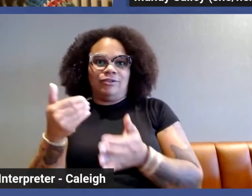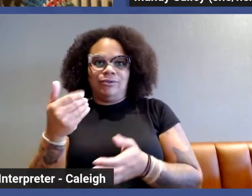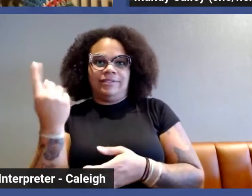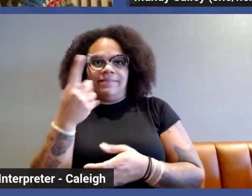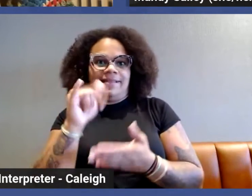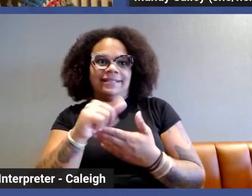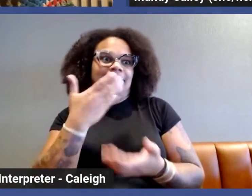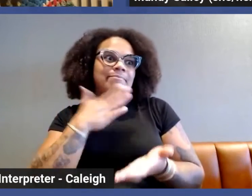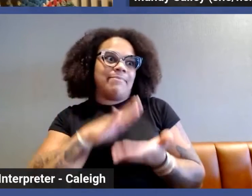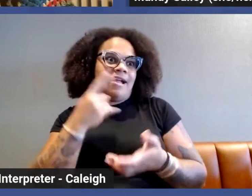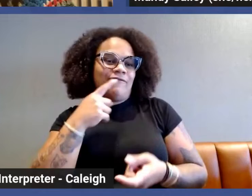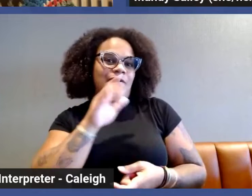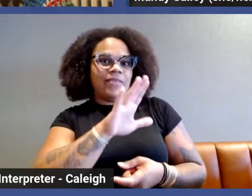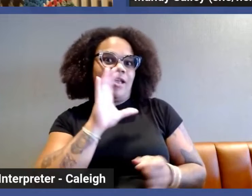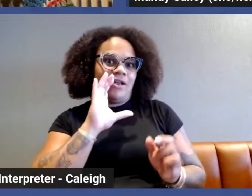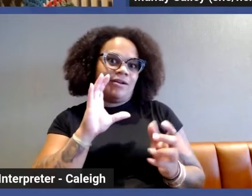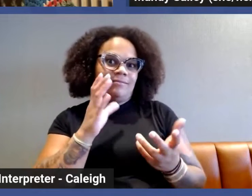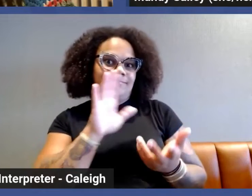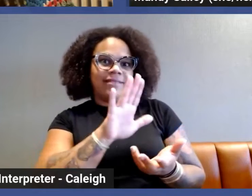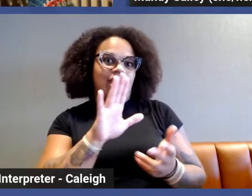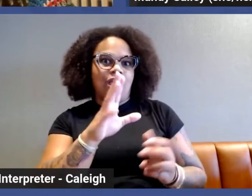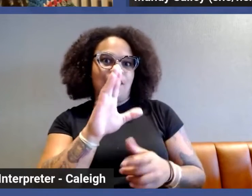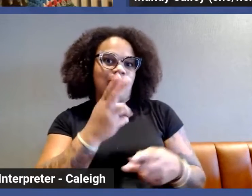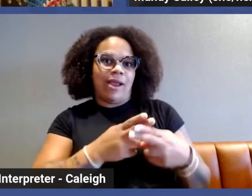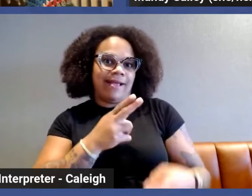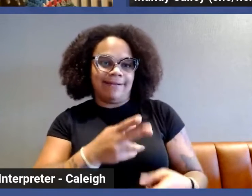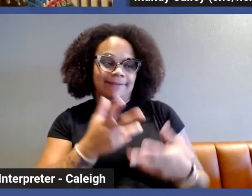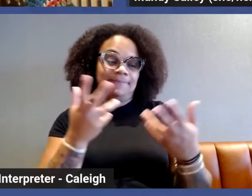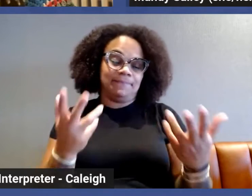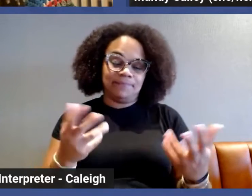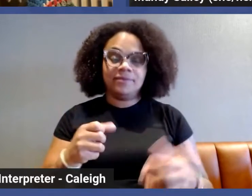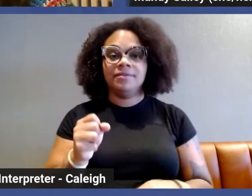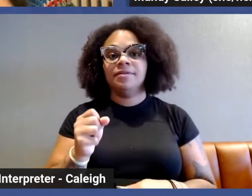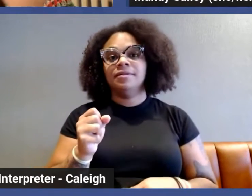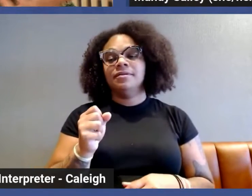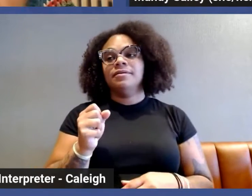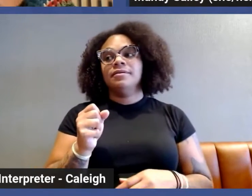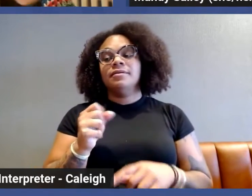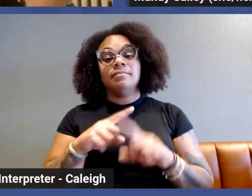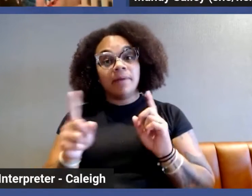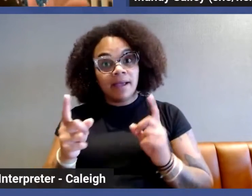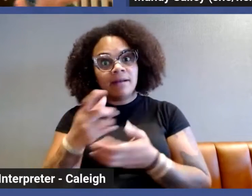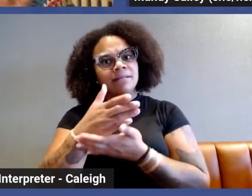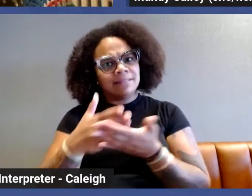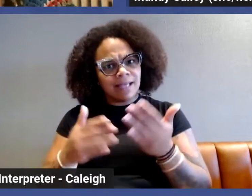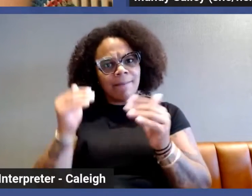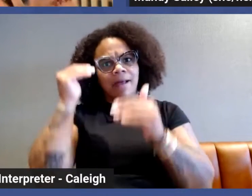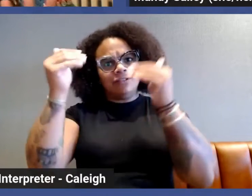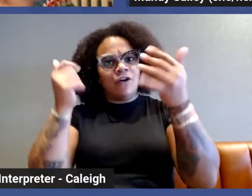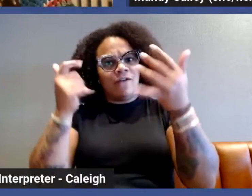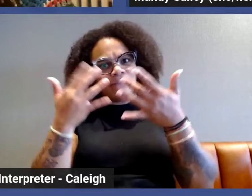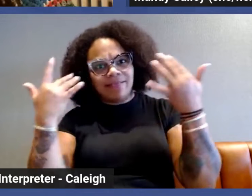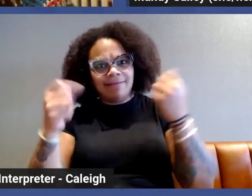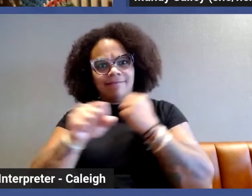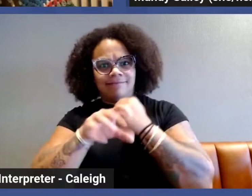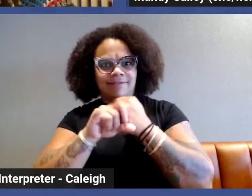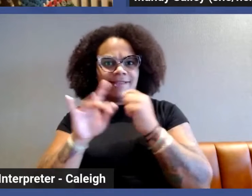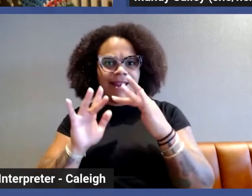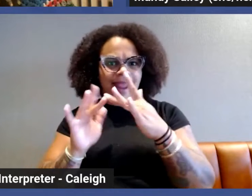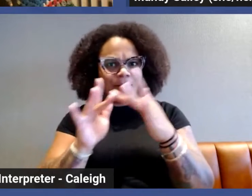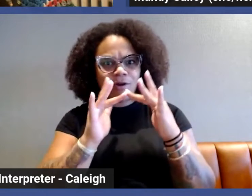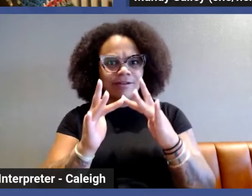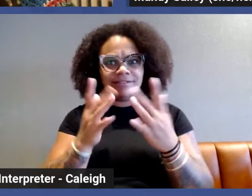Their brand or whatever. Yeah, right. So there are, though, adult-friendly advertising networks. So just partnering